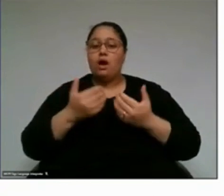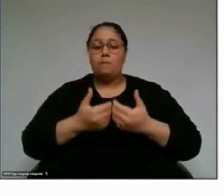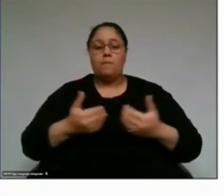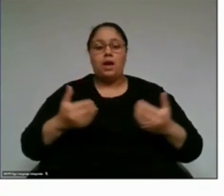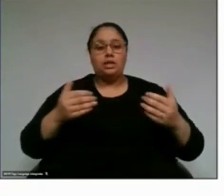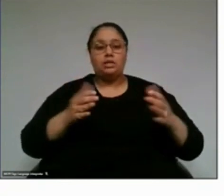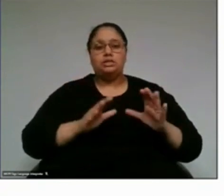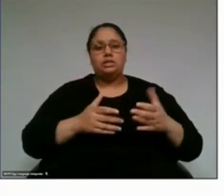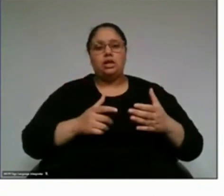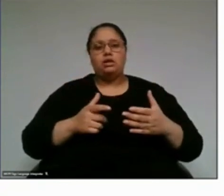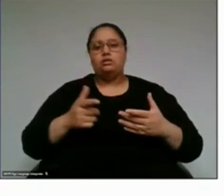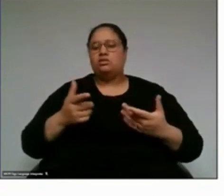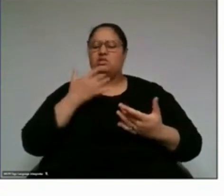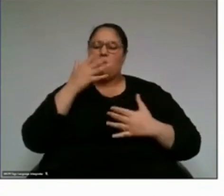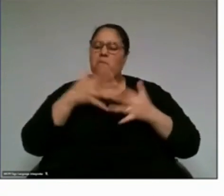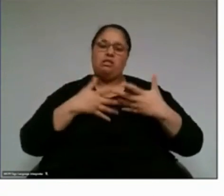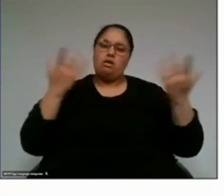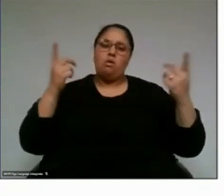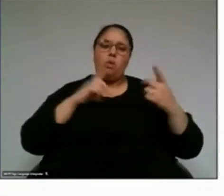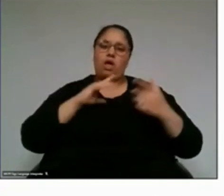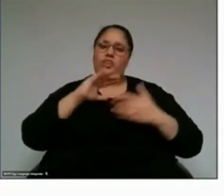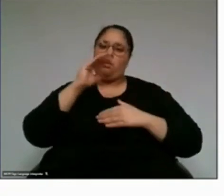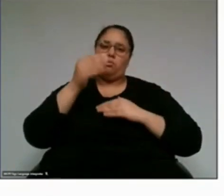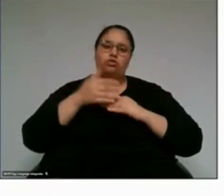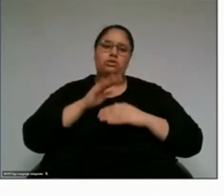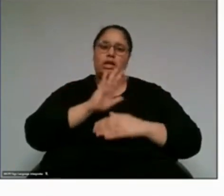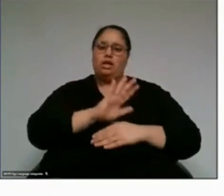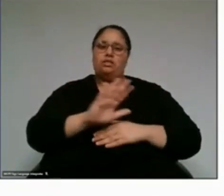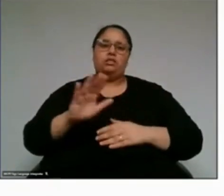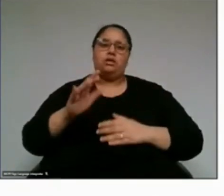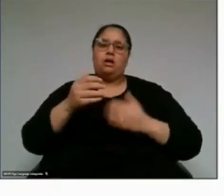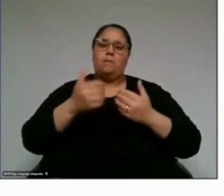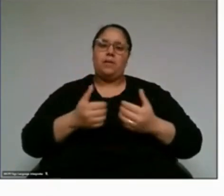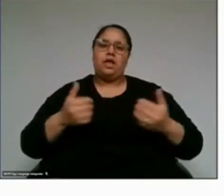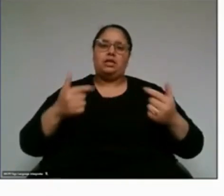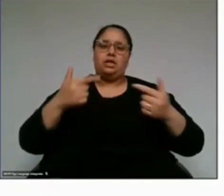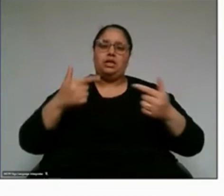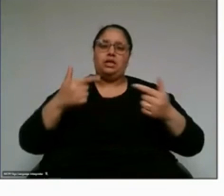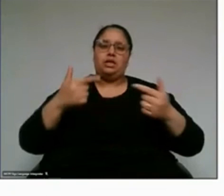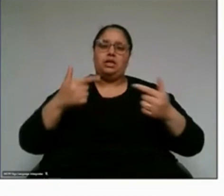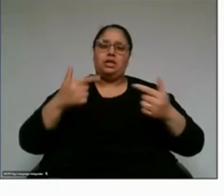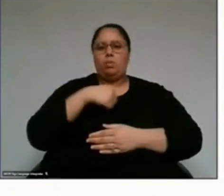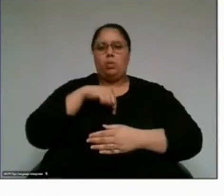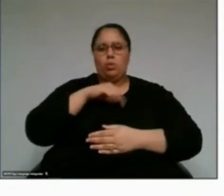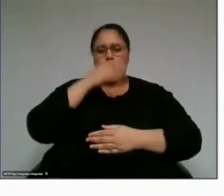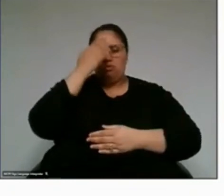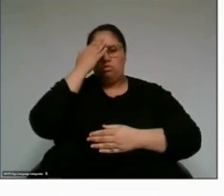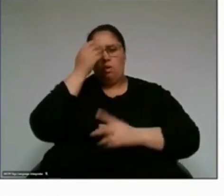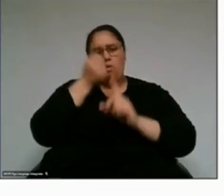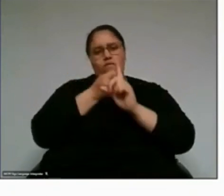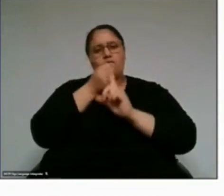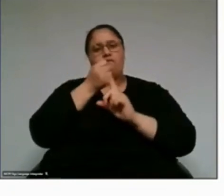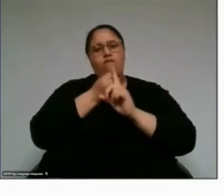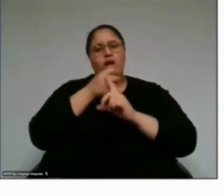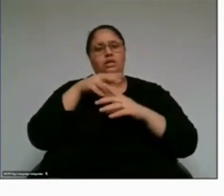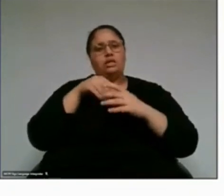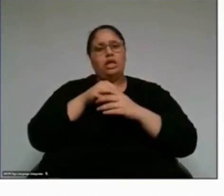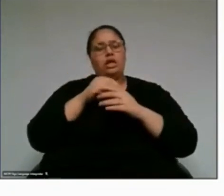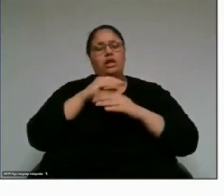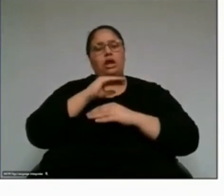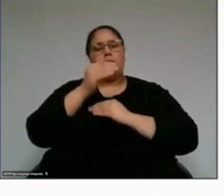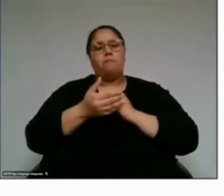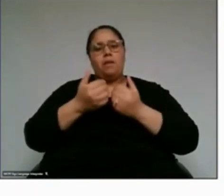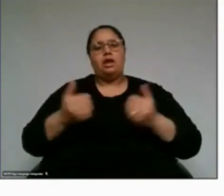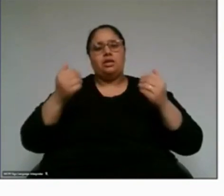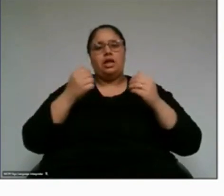doesn't matter because they are protectors of the apartheid legacy. Some of them we know fought in the apartheid defense force and were in